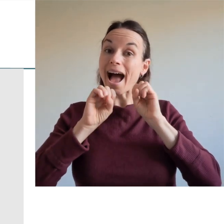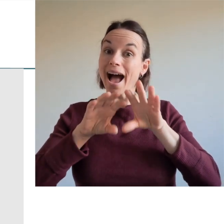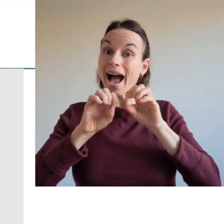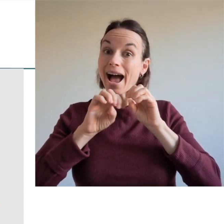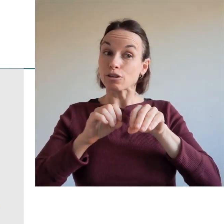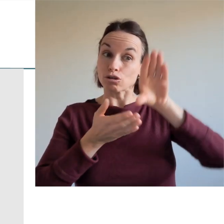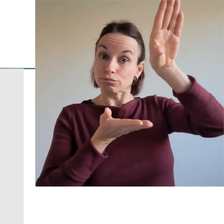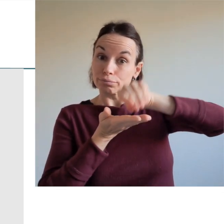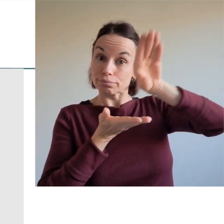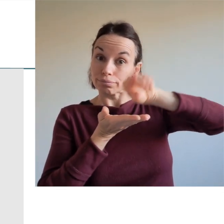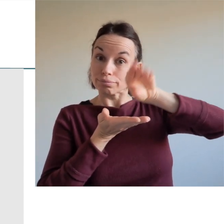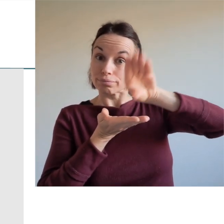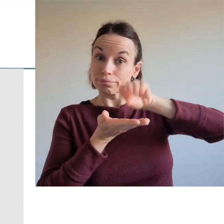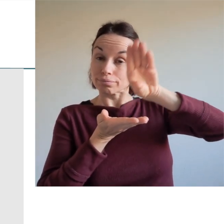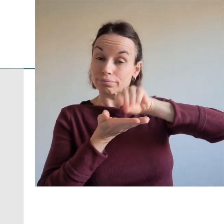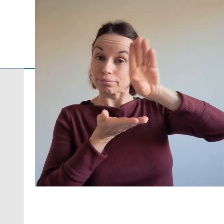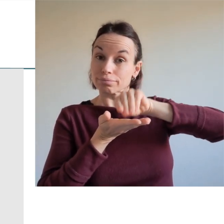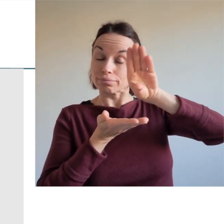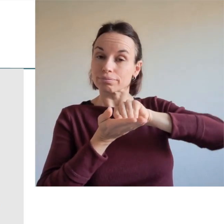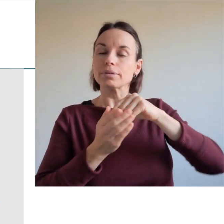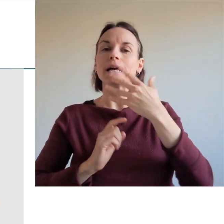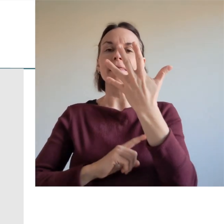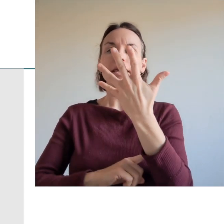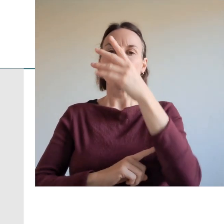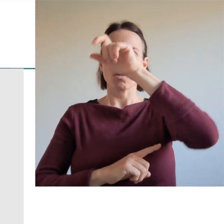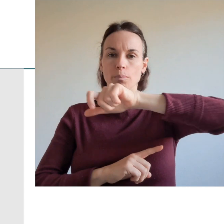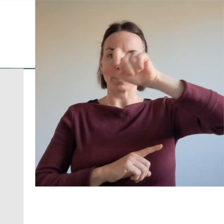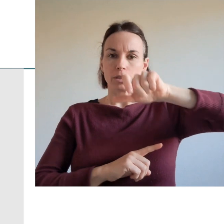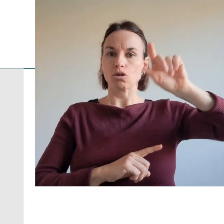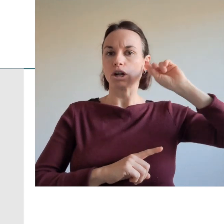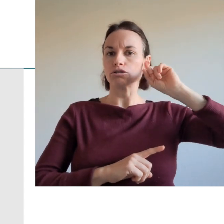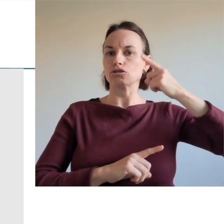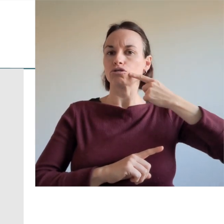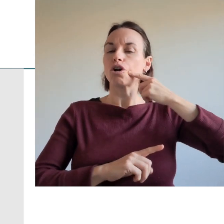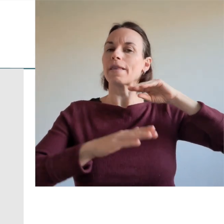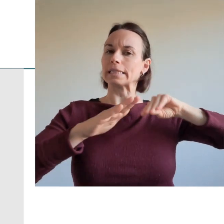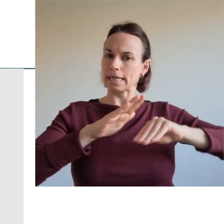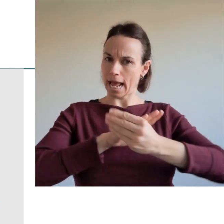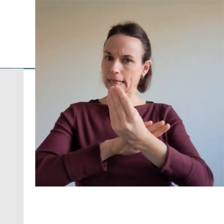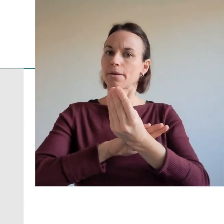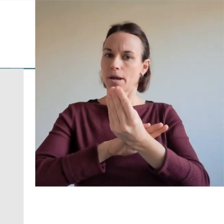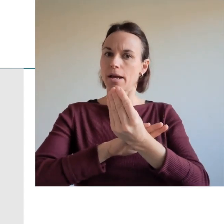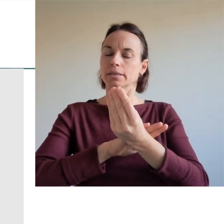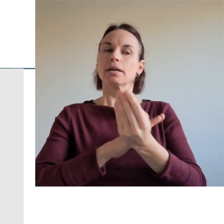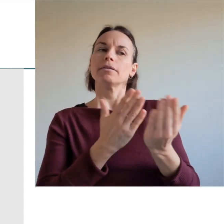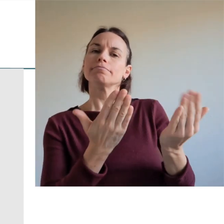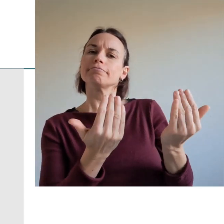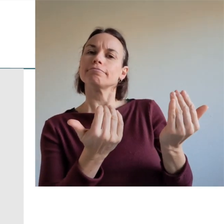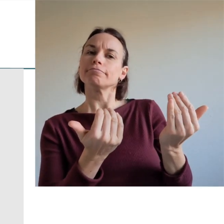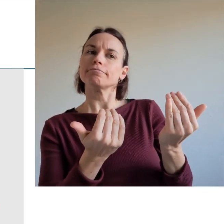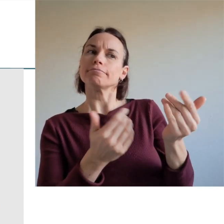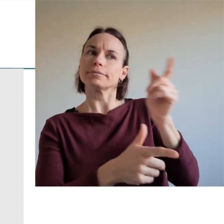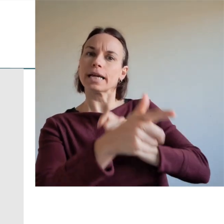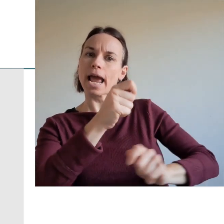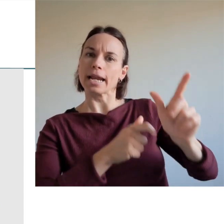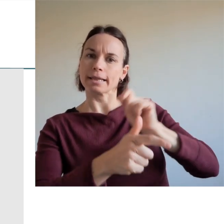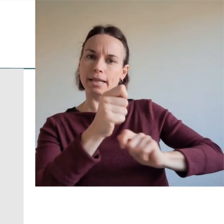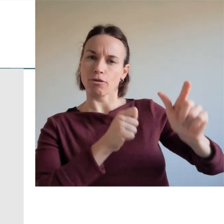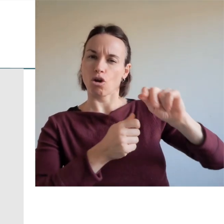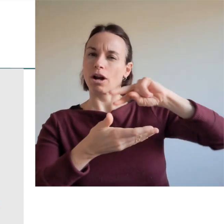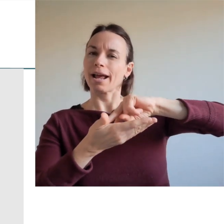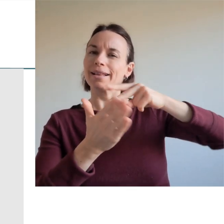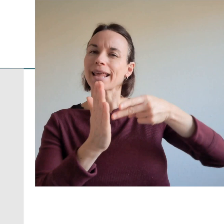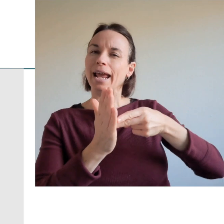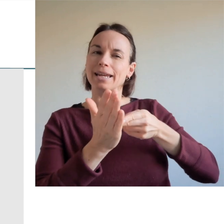The data for this study was collected from 5 deaf signers of Catalan Sign Language using a combination